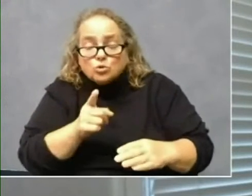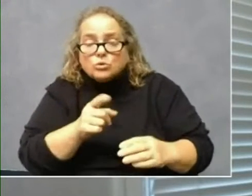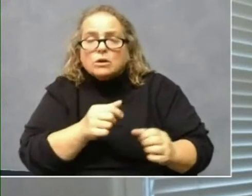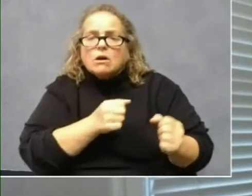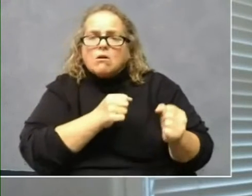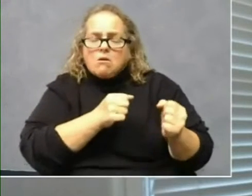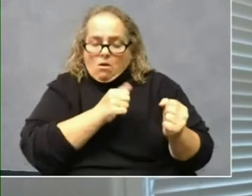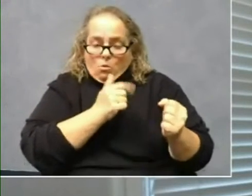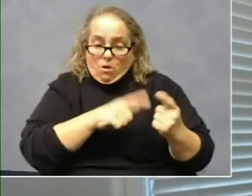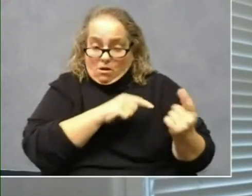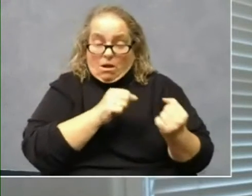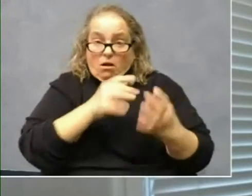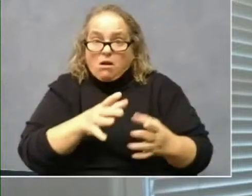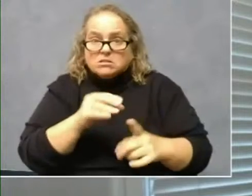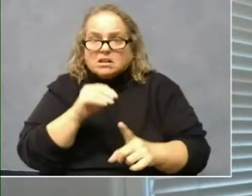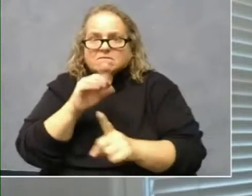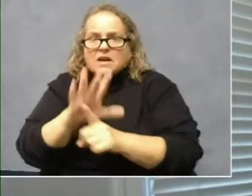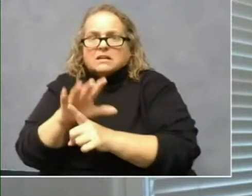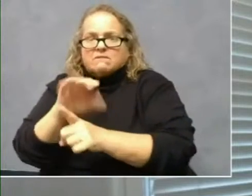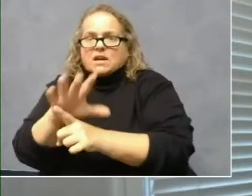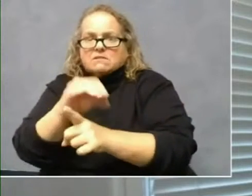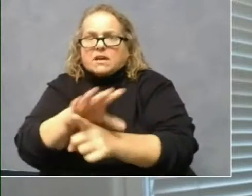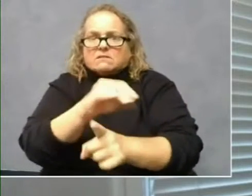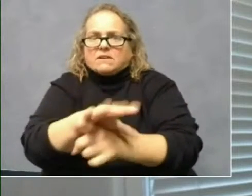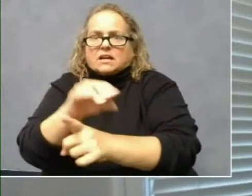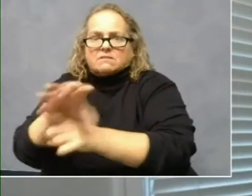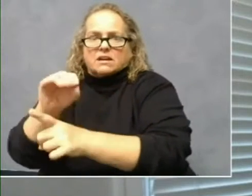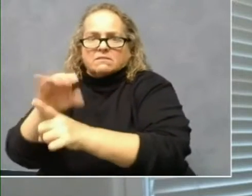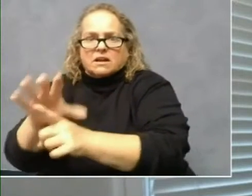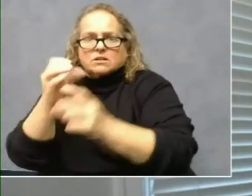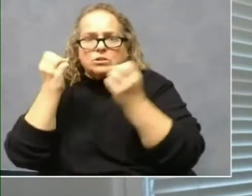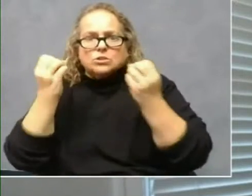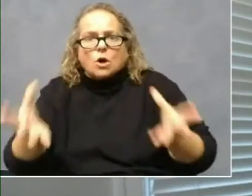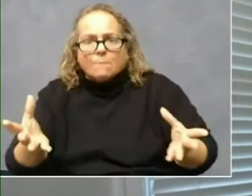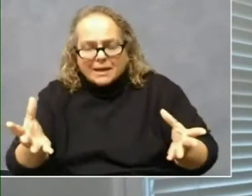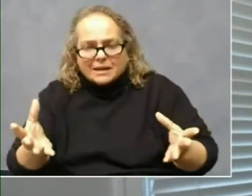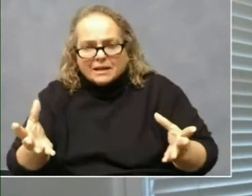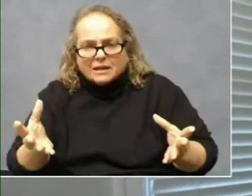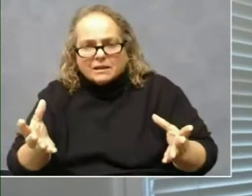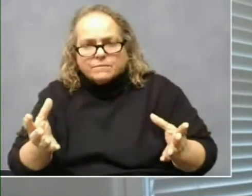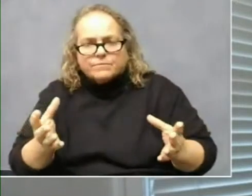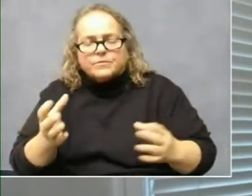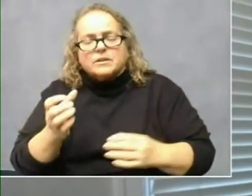the reason there's not as much disease out there in the community. And I'm going to conclude here,